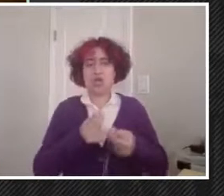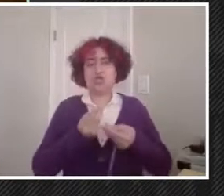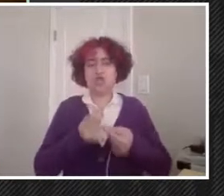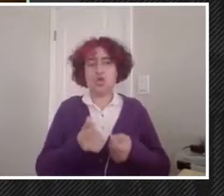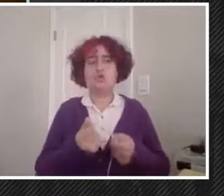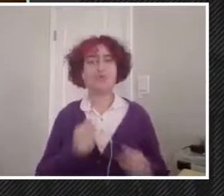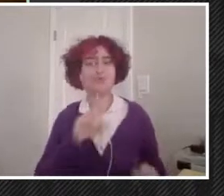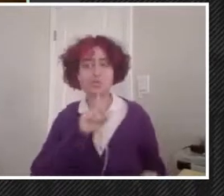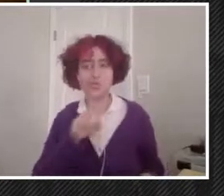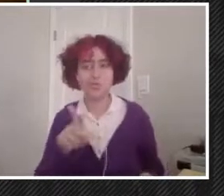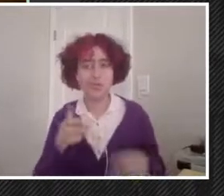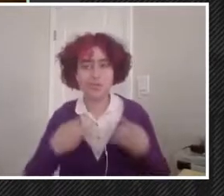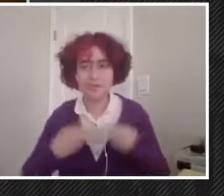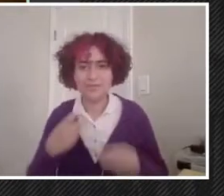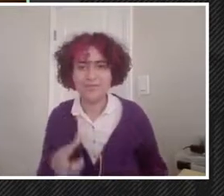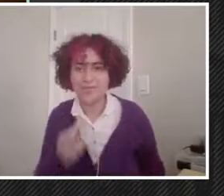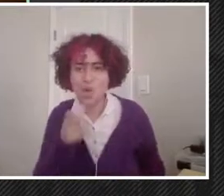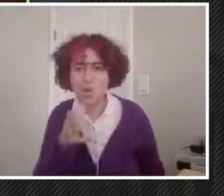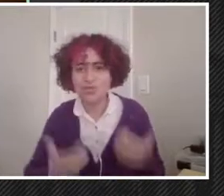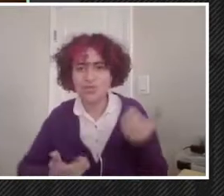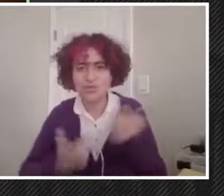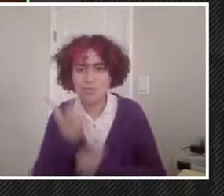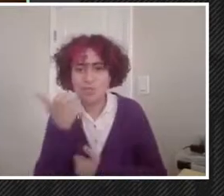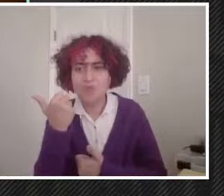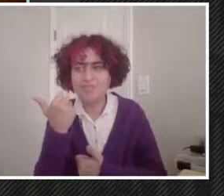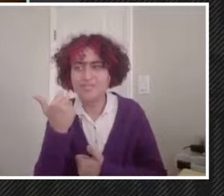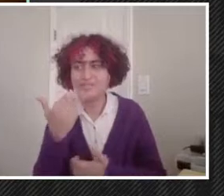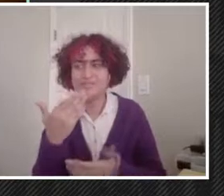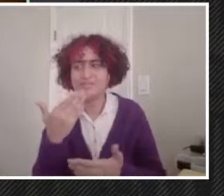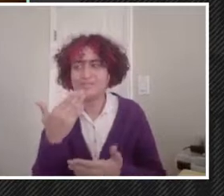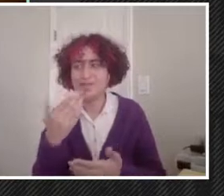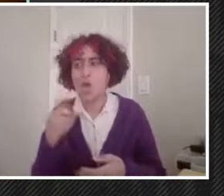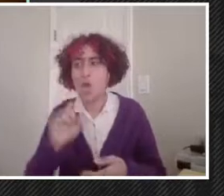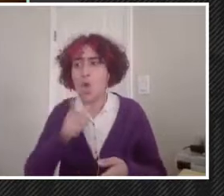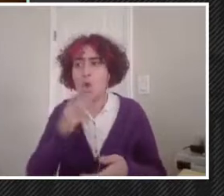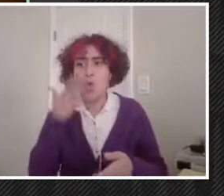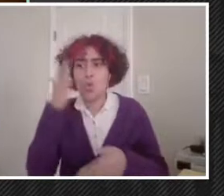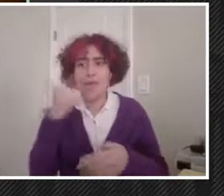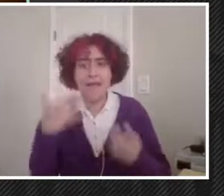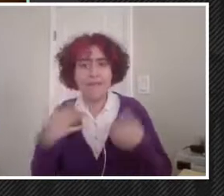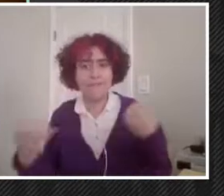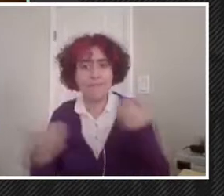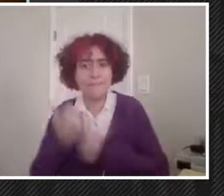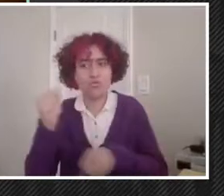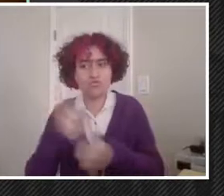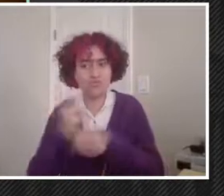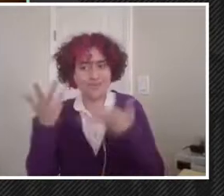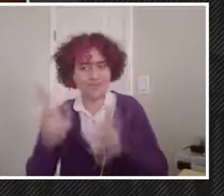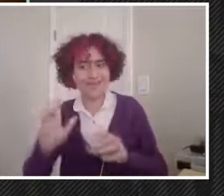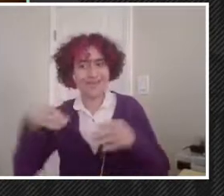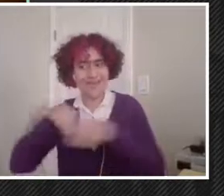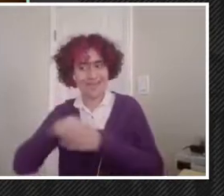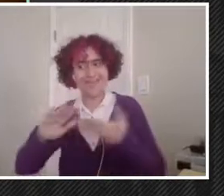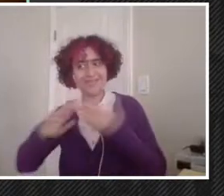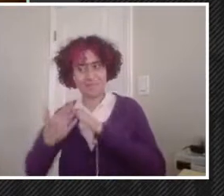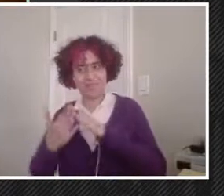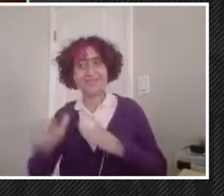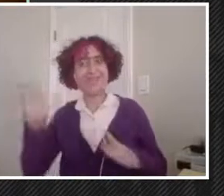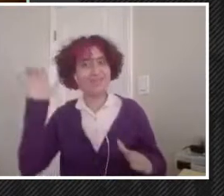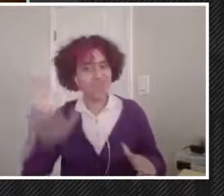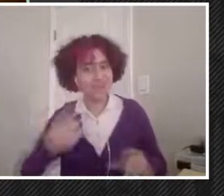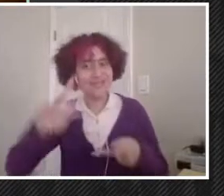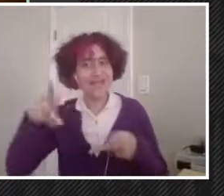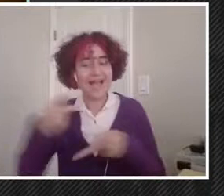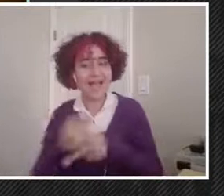deal is, who's the most effective at getting the work done in these communities, right? And that's who we have to be partnering with and doing the work